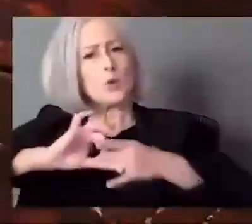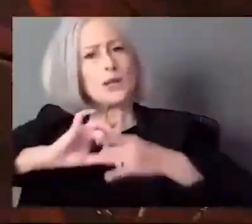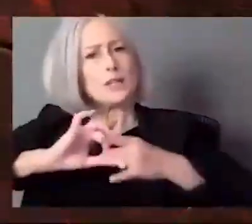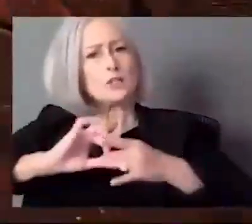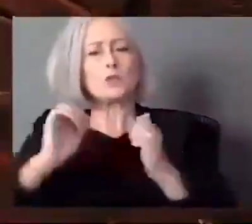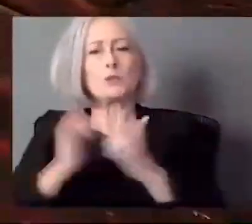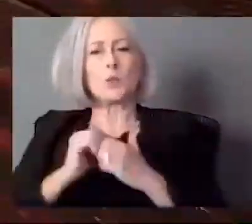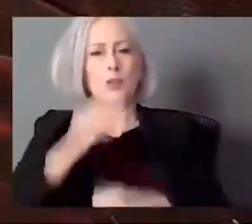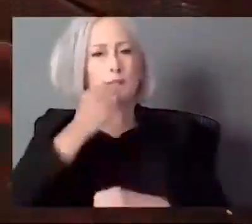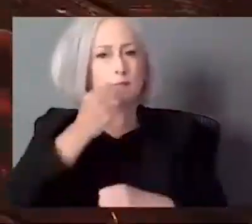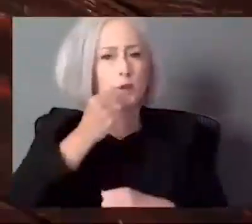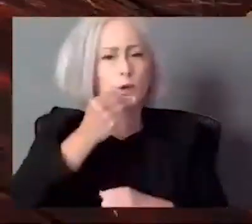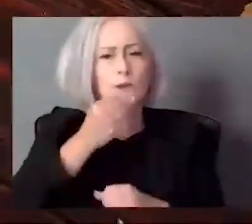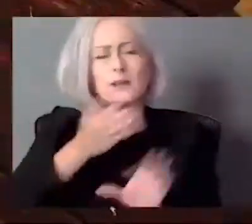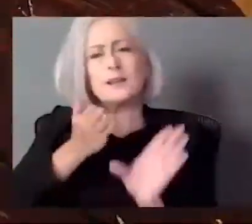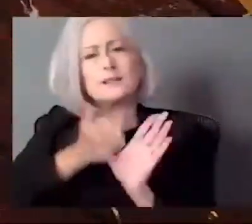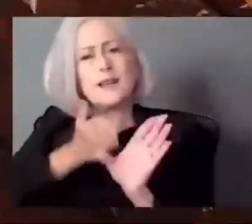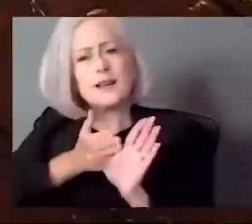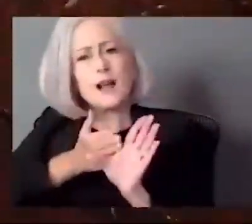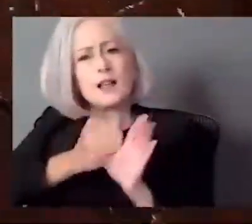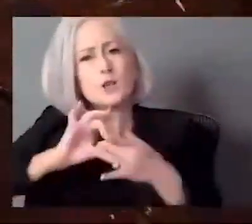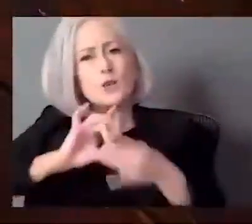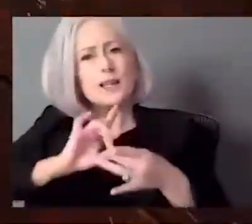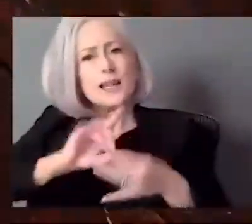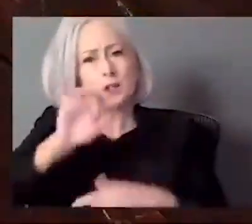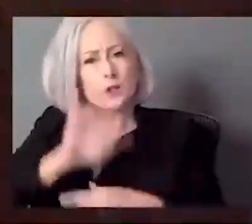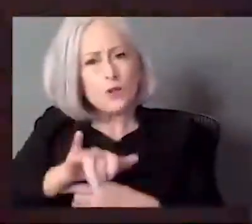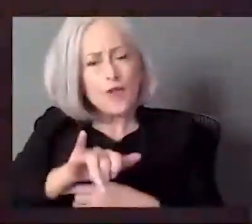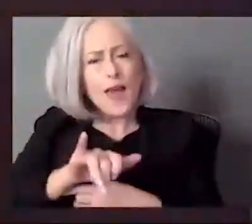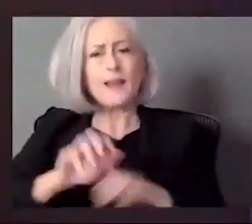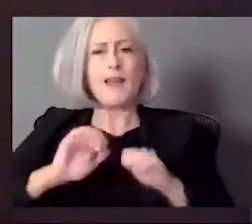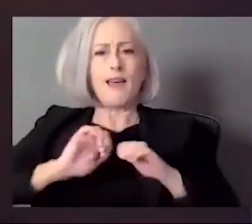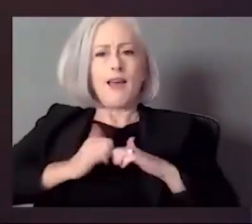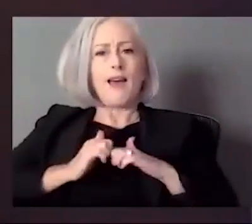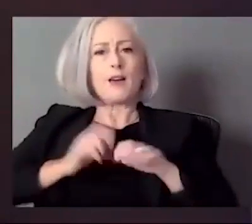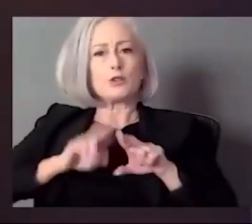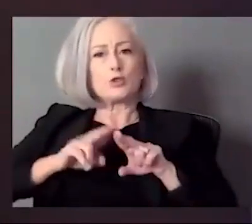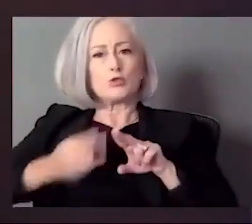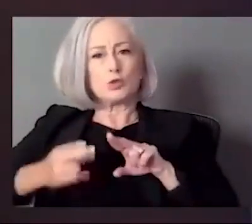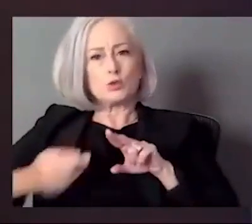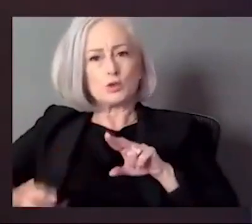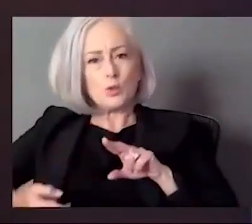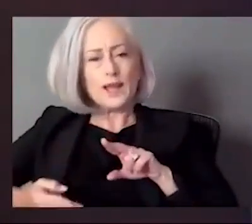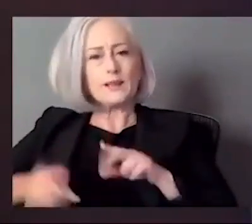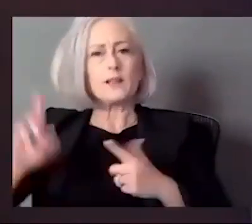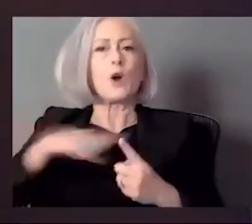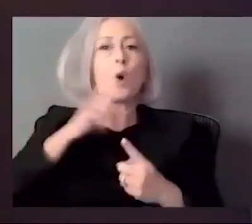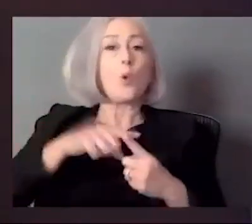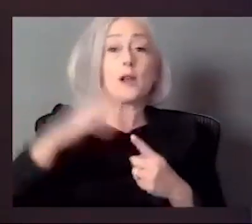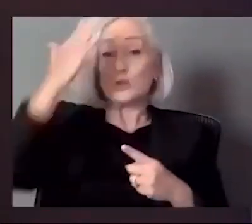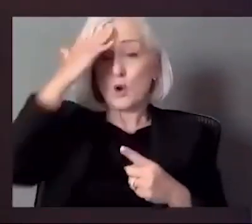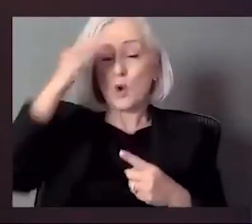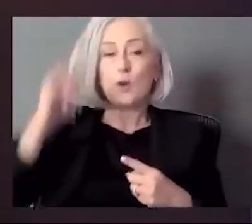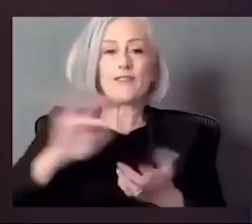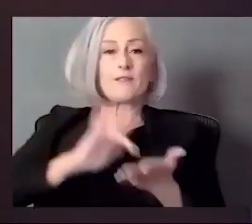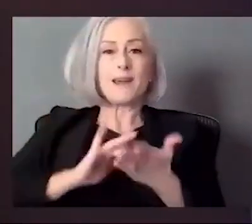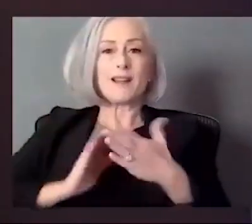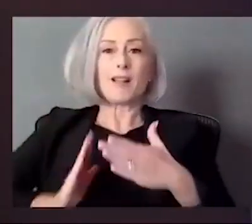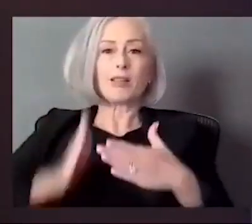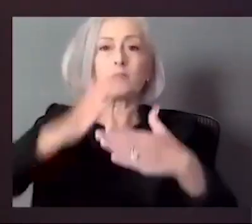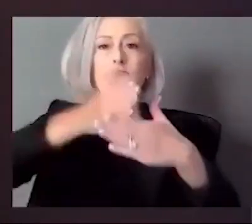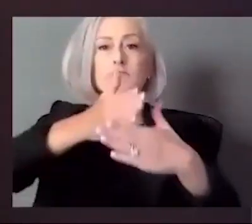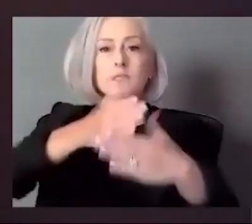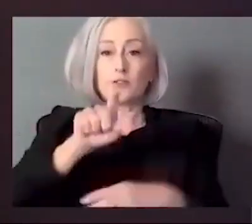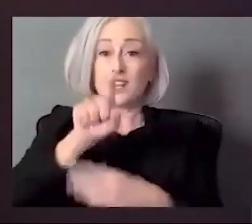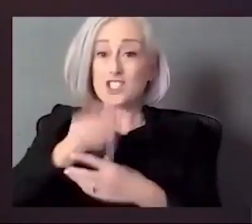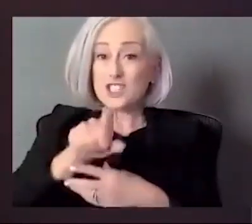different ways to lose weight and when to know if you need medical interventions. So we're going to be talking a lot about that, and it'll be fun. It'll